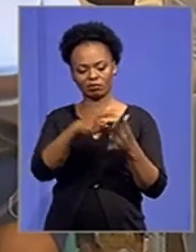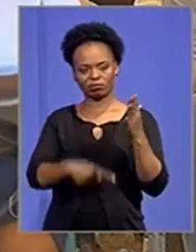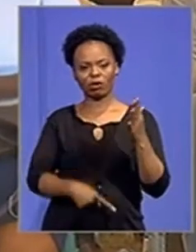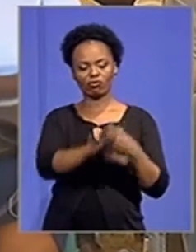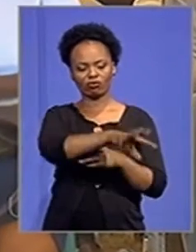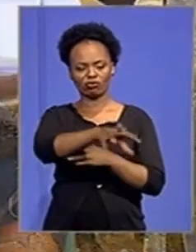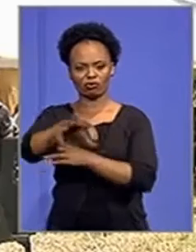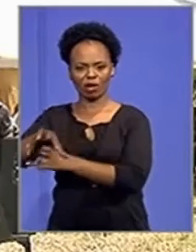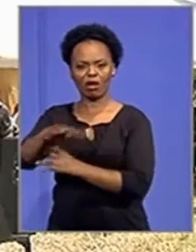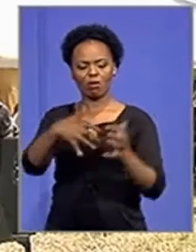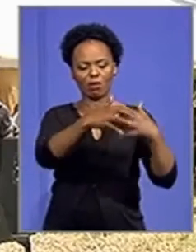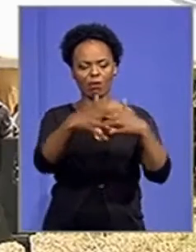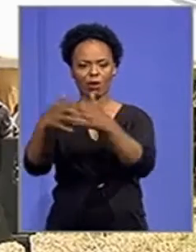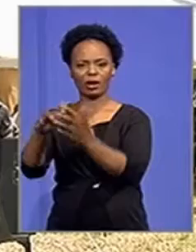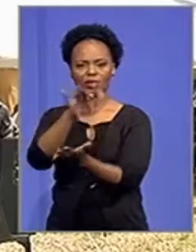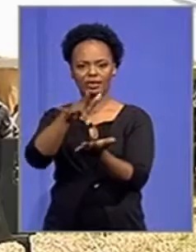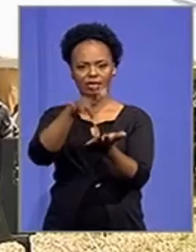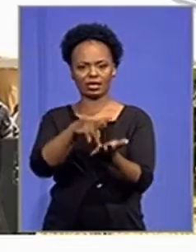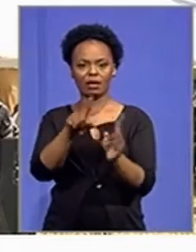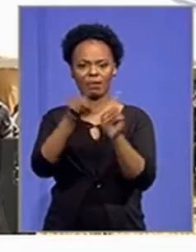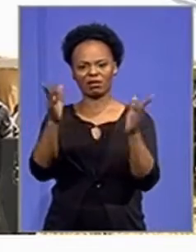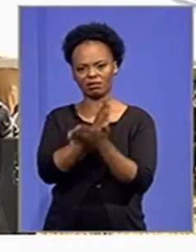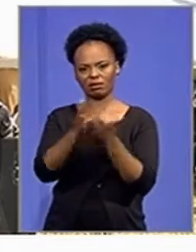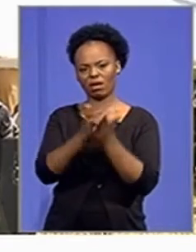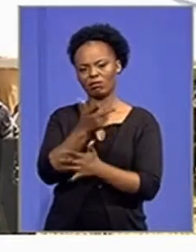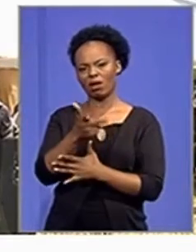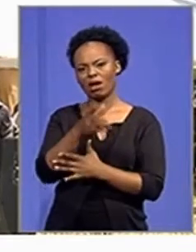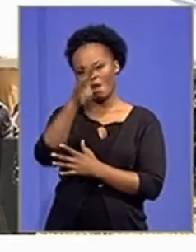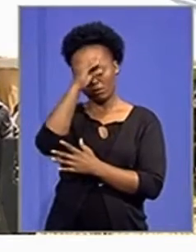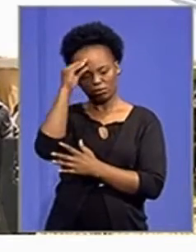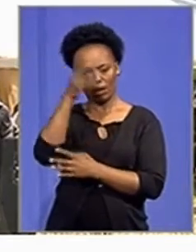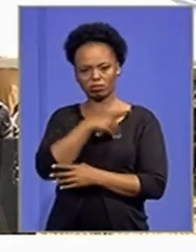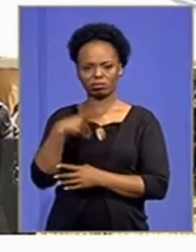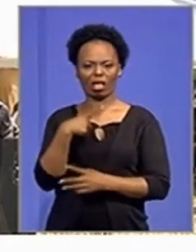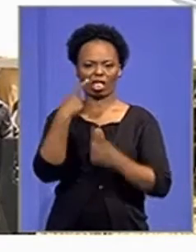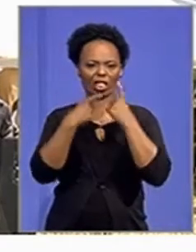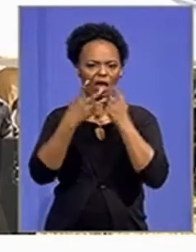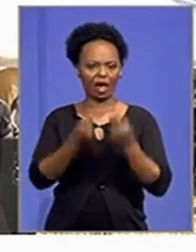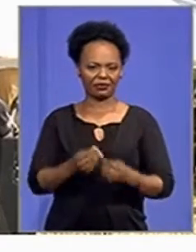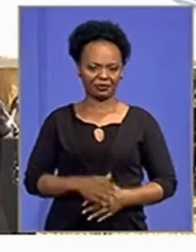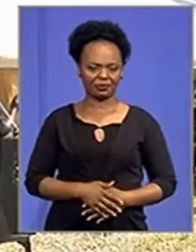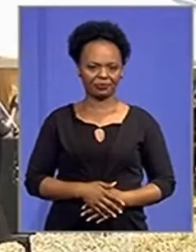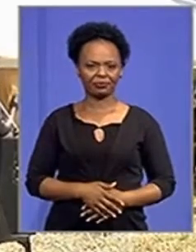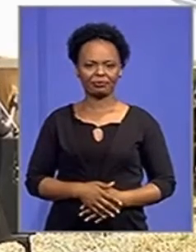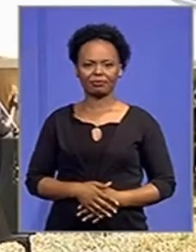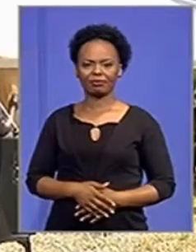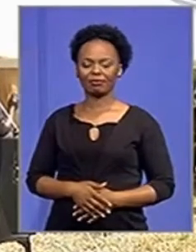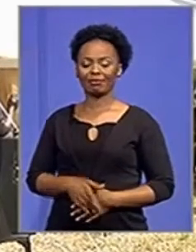le dingongoreho hore e direge kwano mo re leng mo teng mo babereki ba ile ba